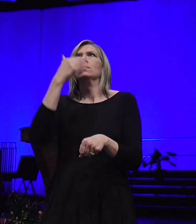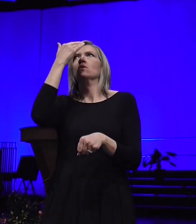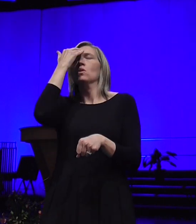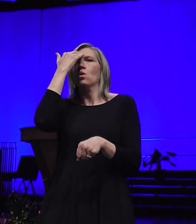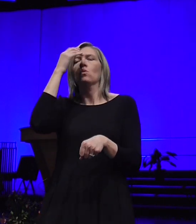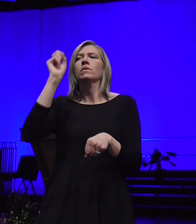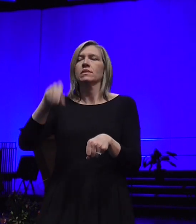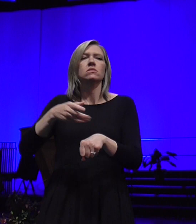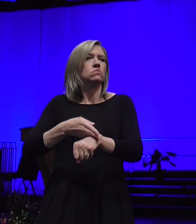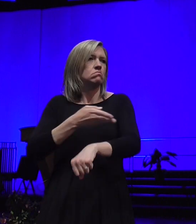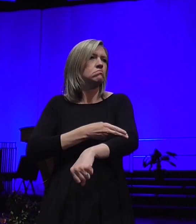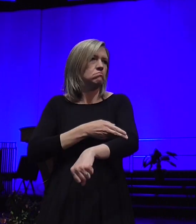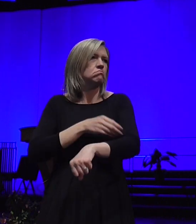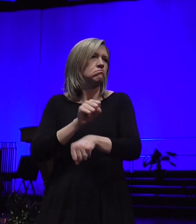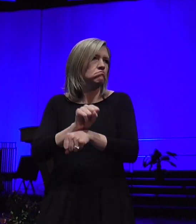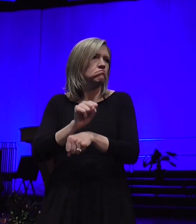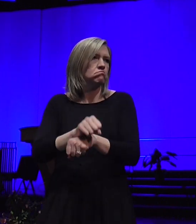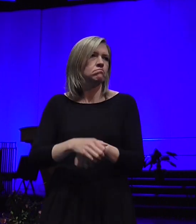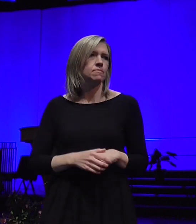done.